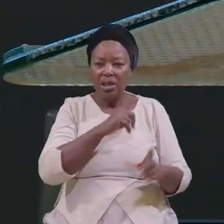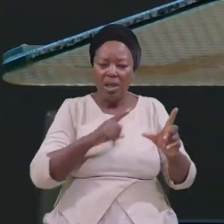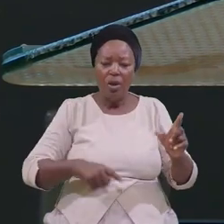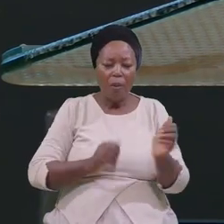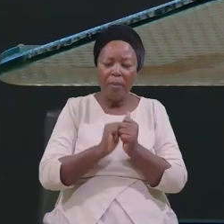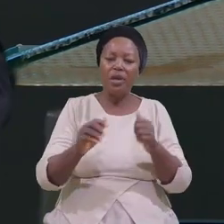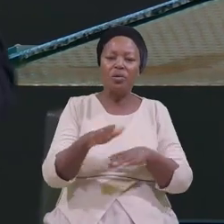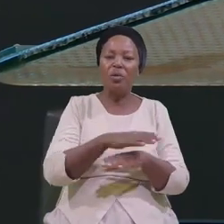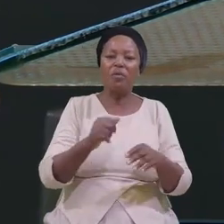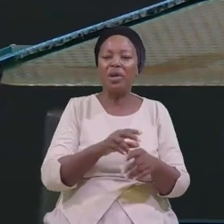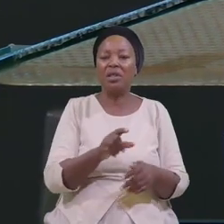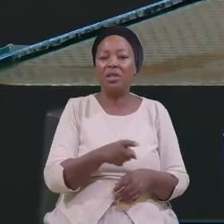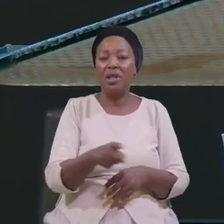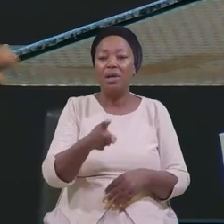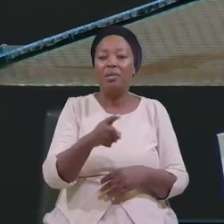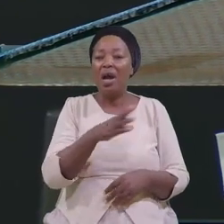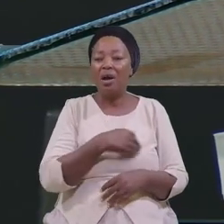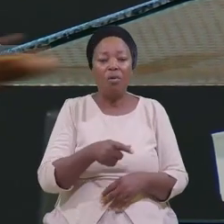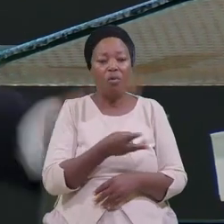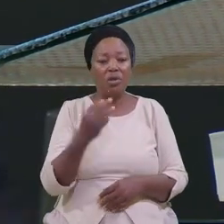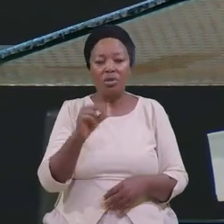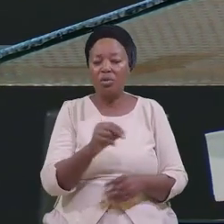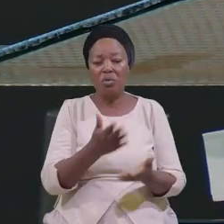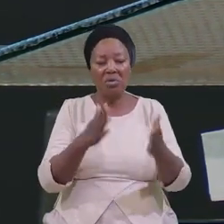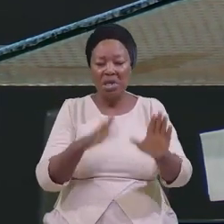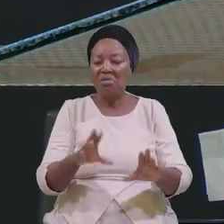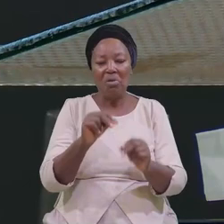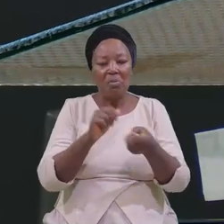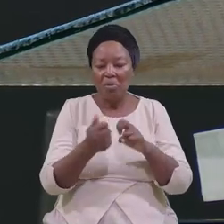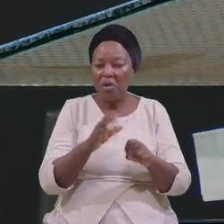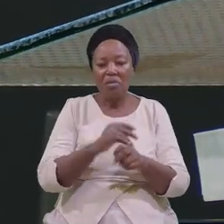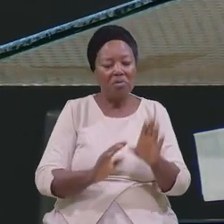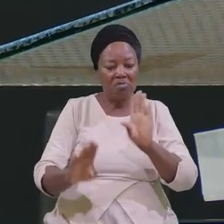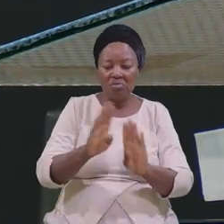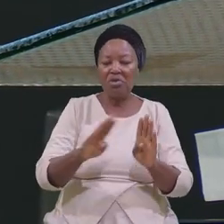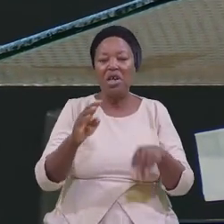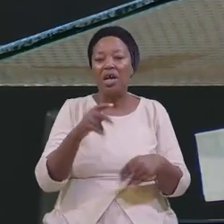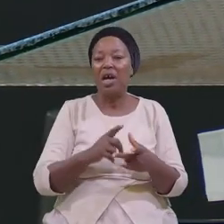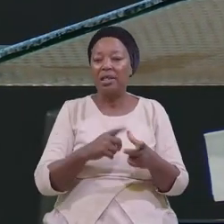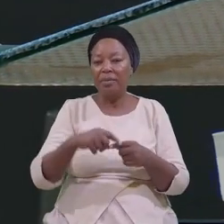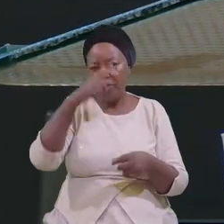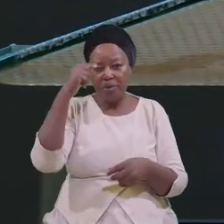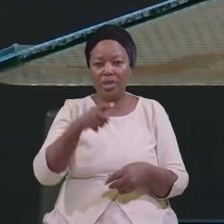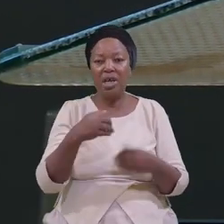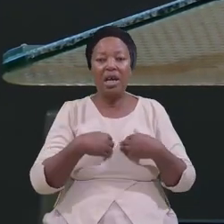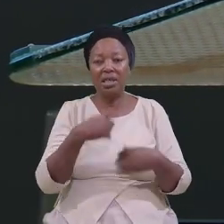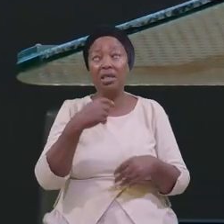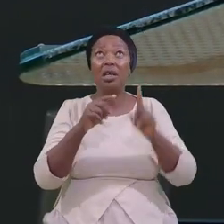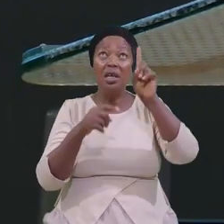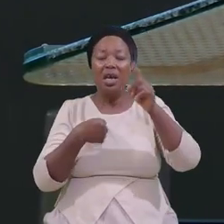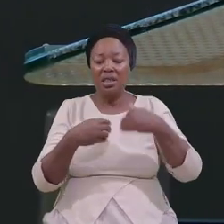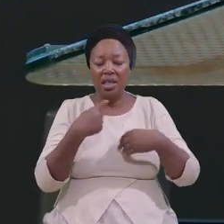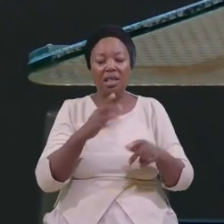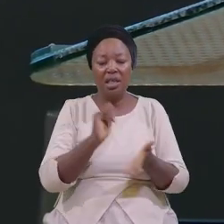passed over them. There was no death, no devastation, no destruction, because he had said, when I see